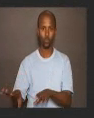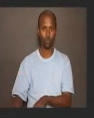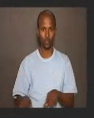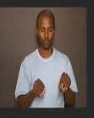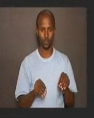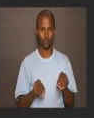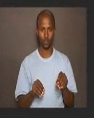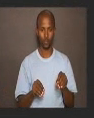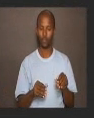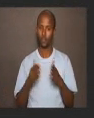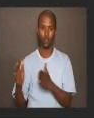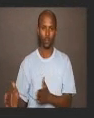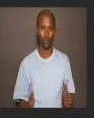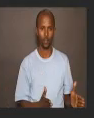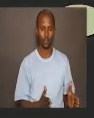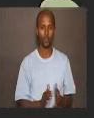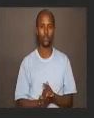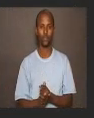Students, let's get ready.